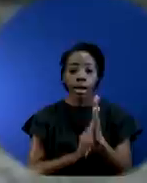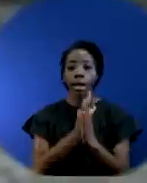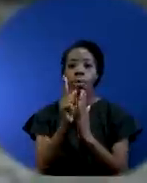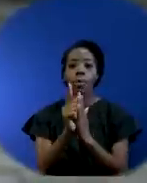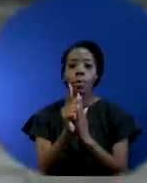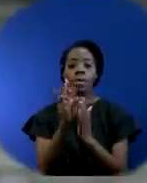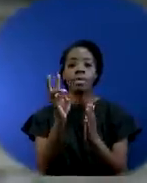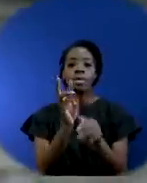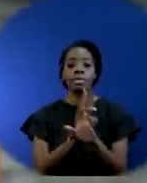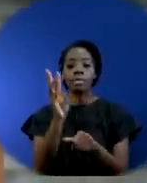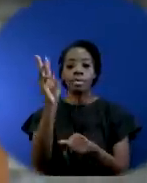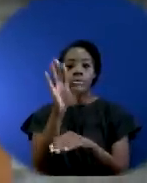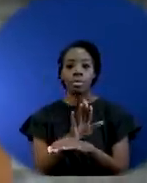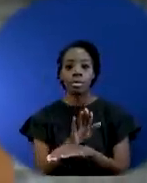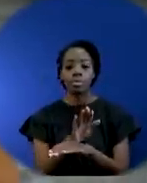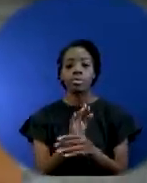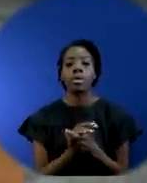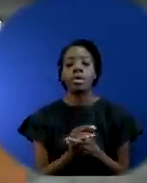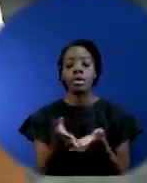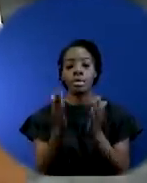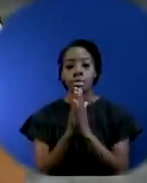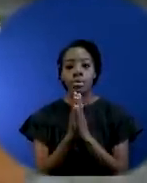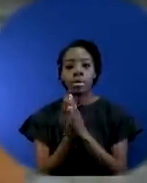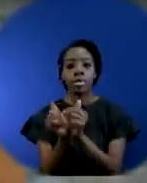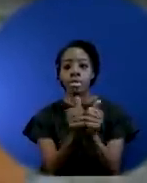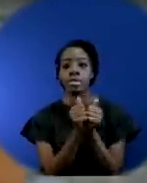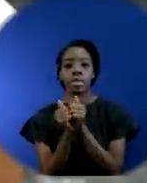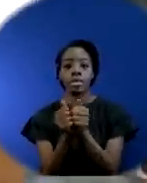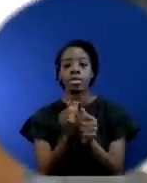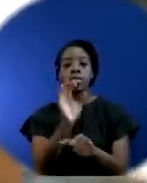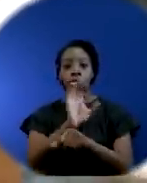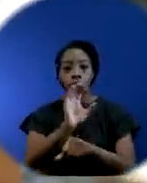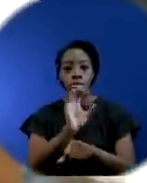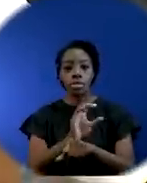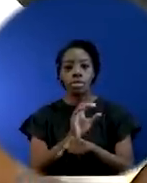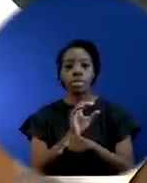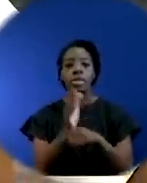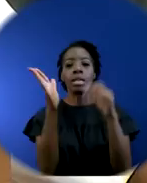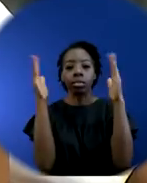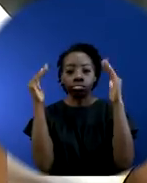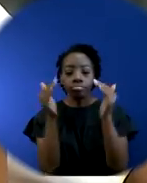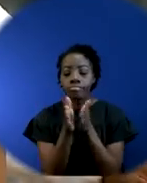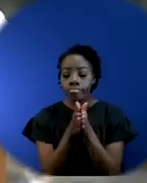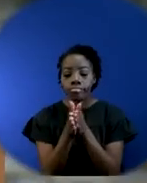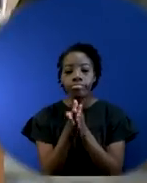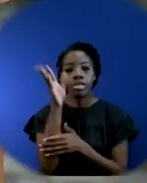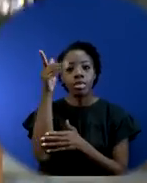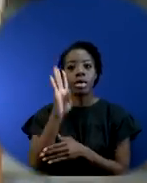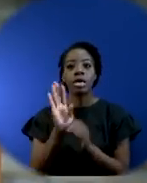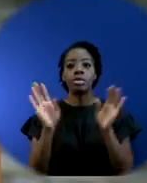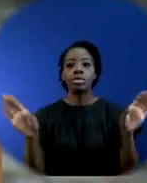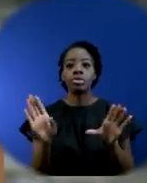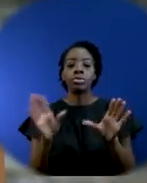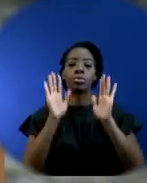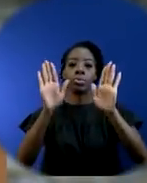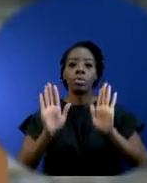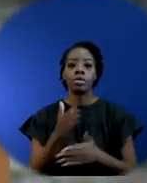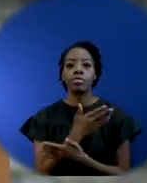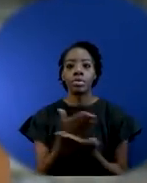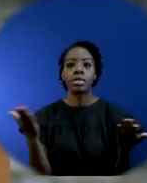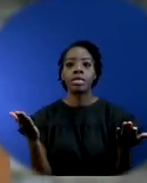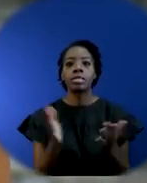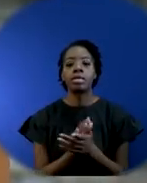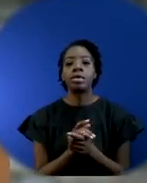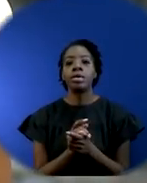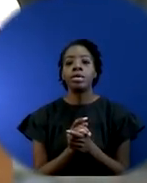6 p.m. to 7 p.m. Let's pray together as a congregation and expect God to do great things. Now, the choir is going to minister to us. They're going to prepare